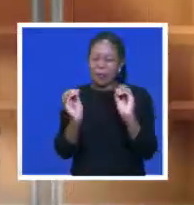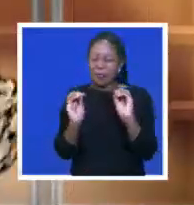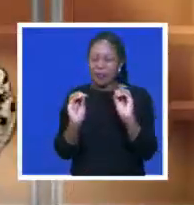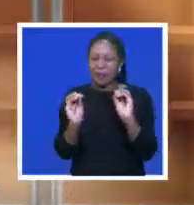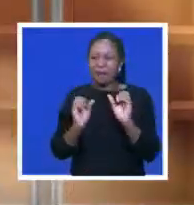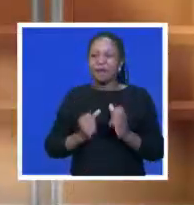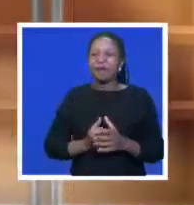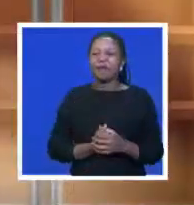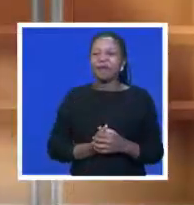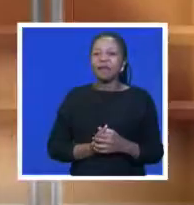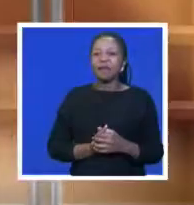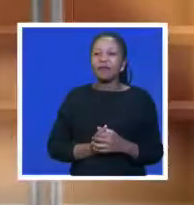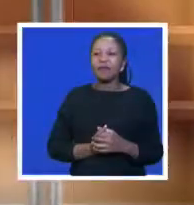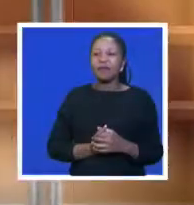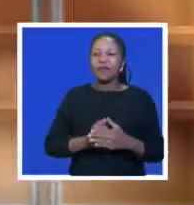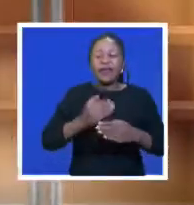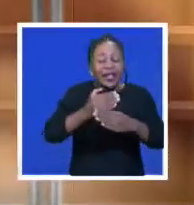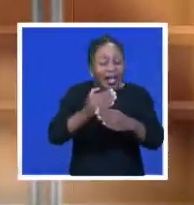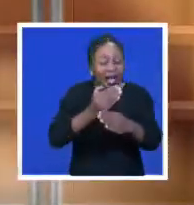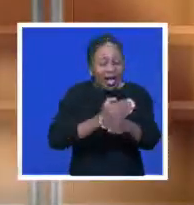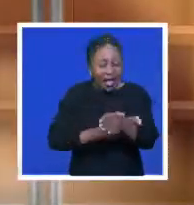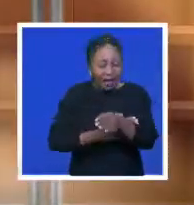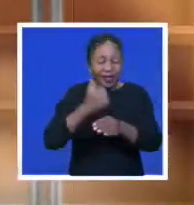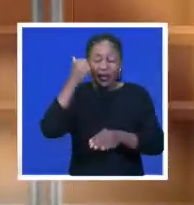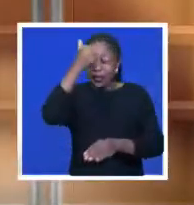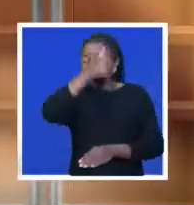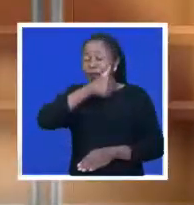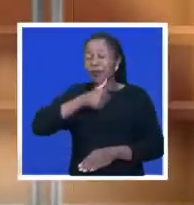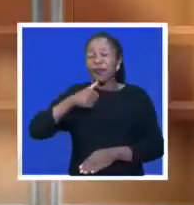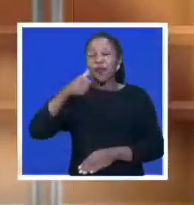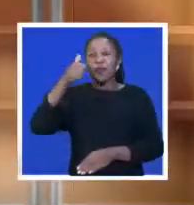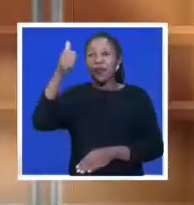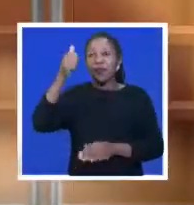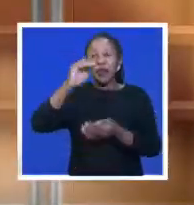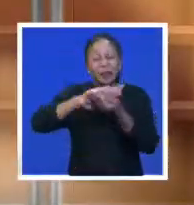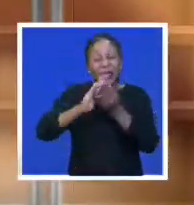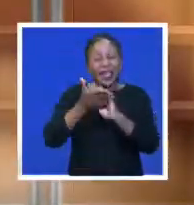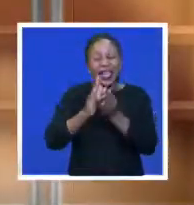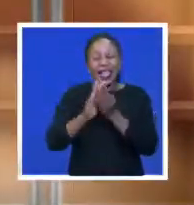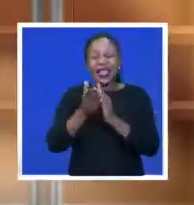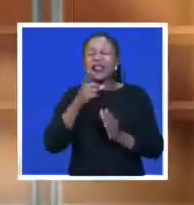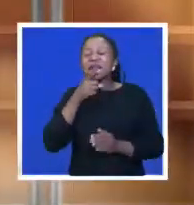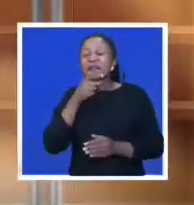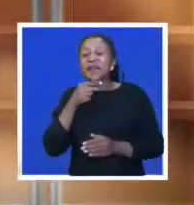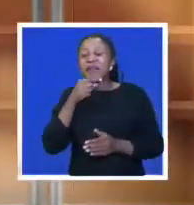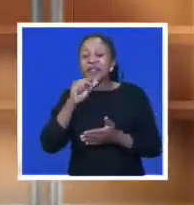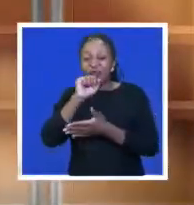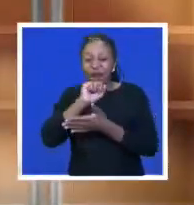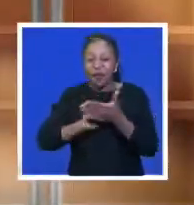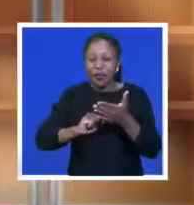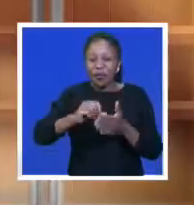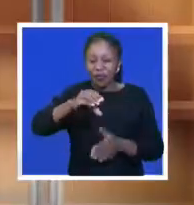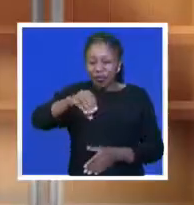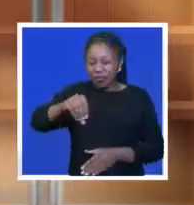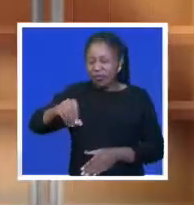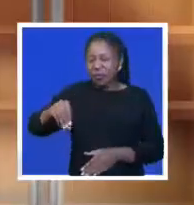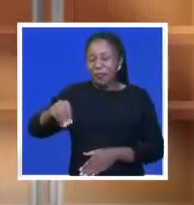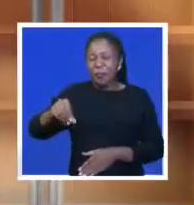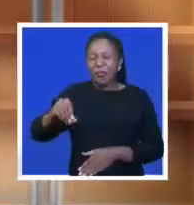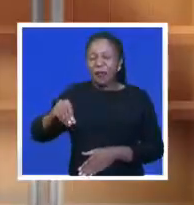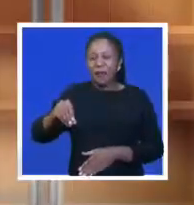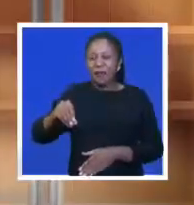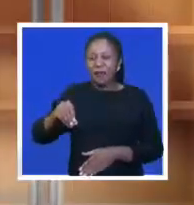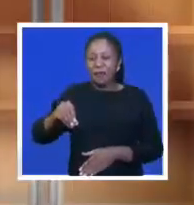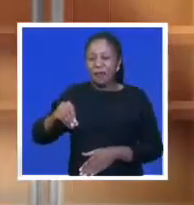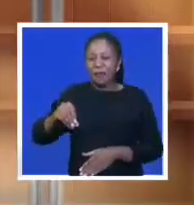after God formed man from the dust, man could not do anything because he was not yet